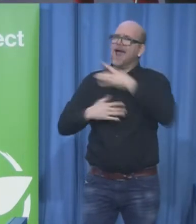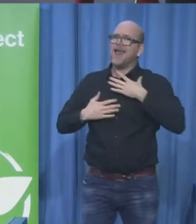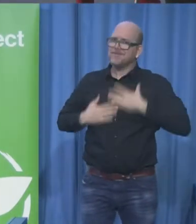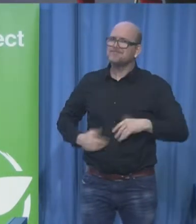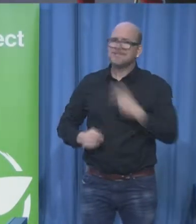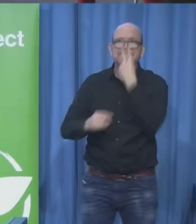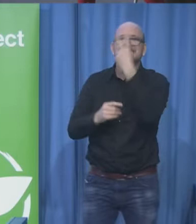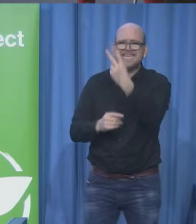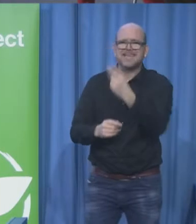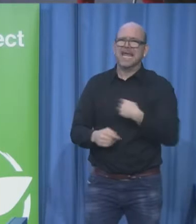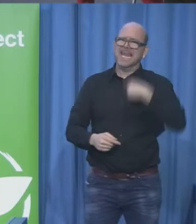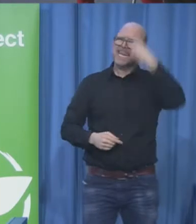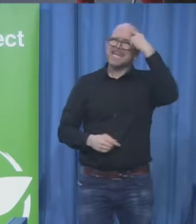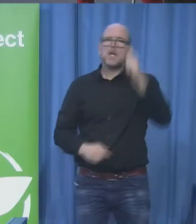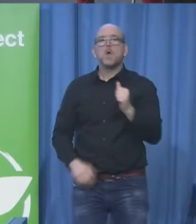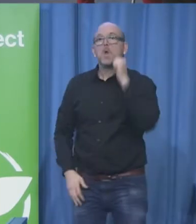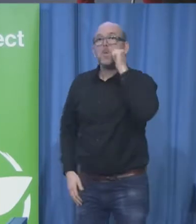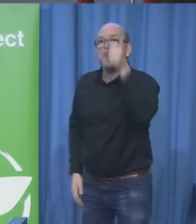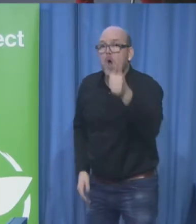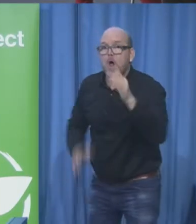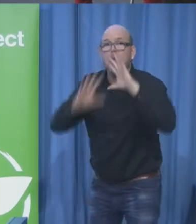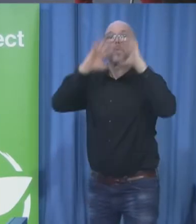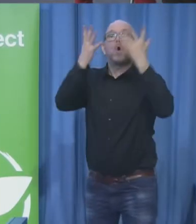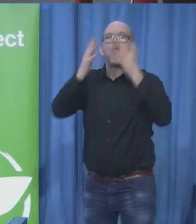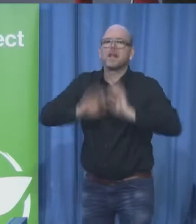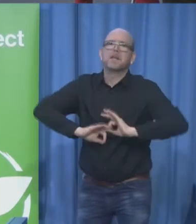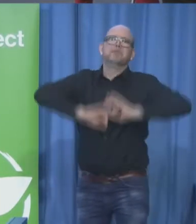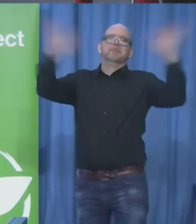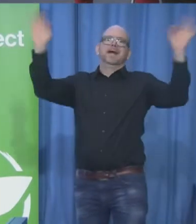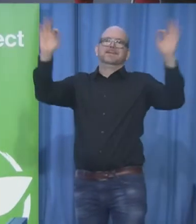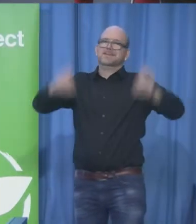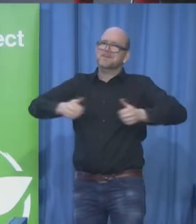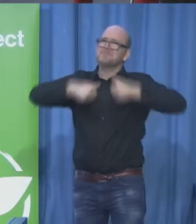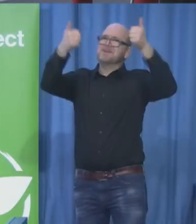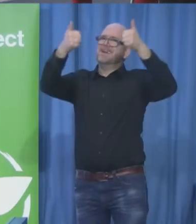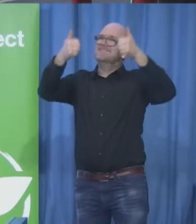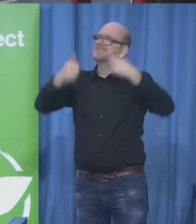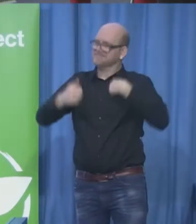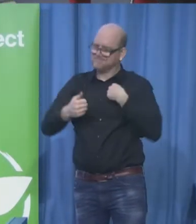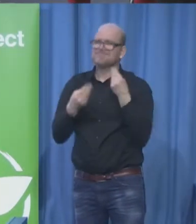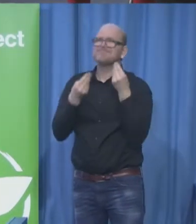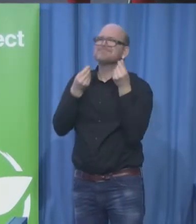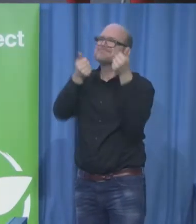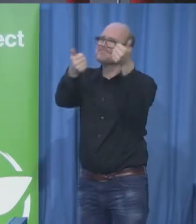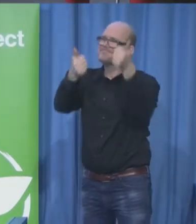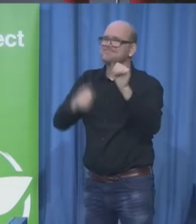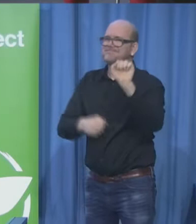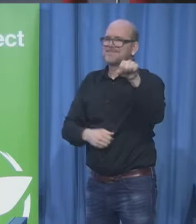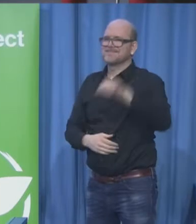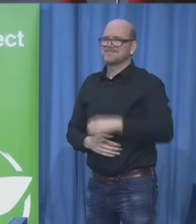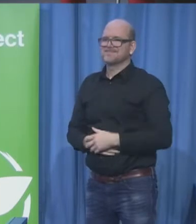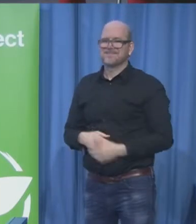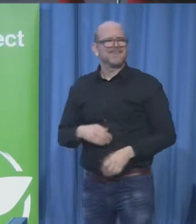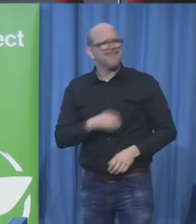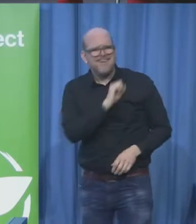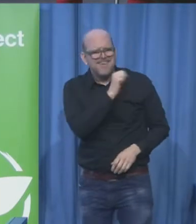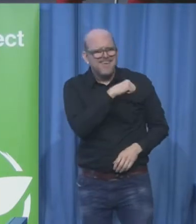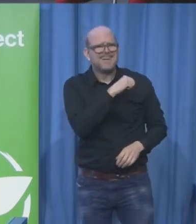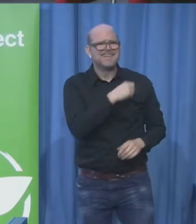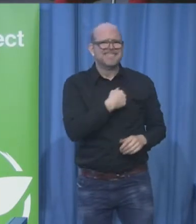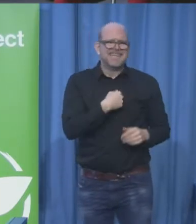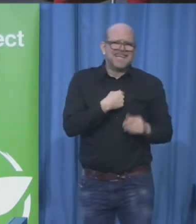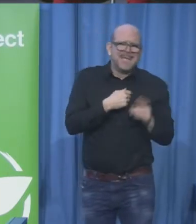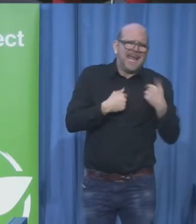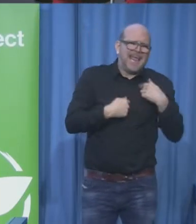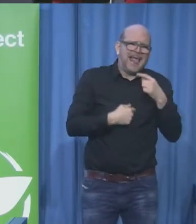have to ask this. I know I shouldn't push for another question, but I'm really fascinated about you as a young boy. So